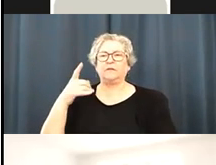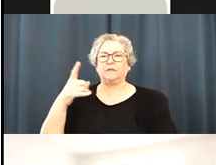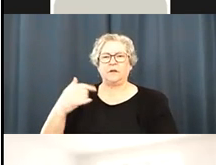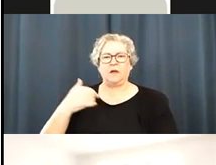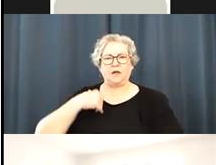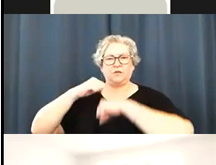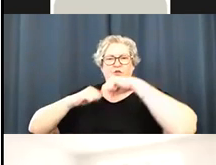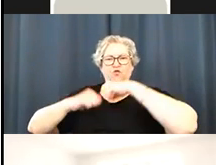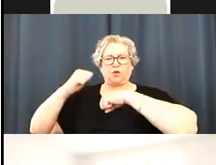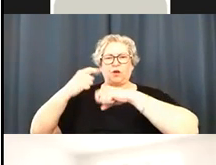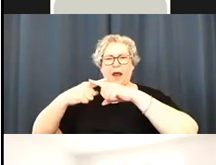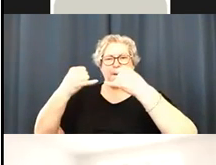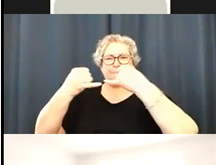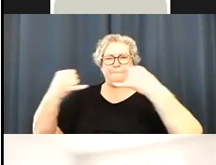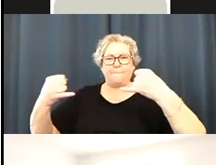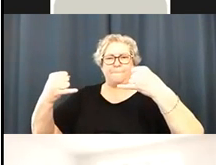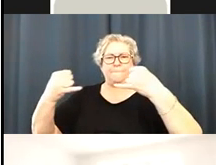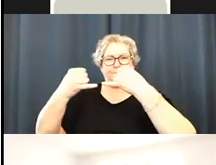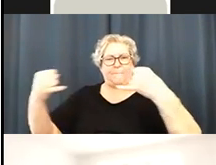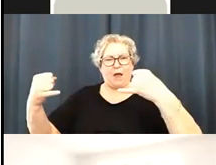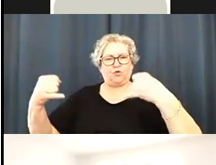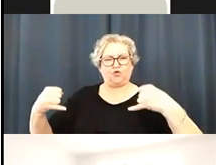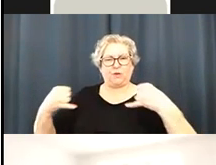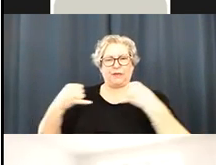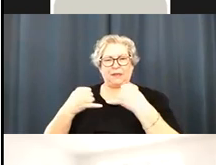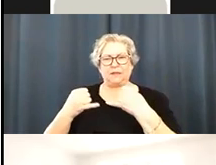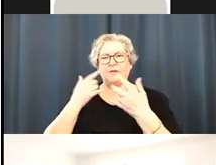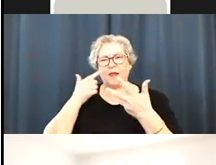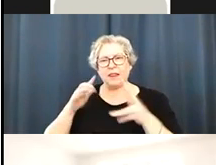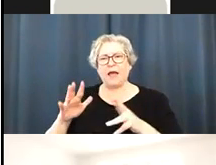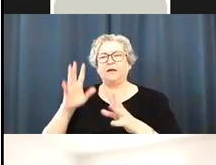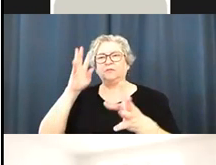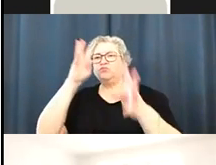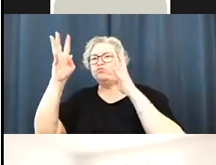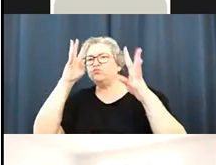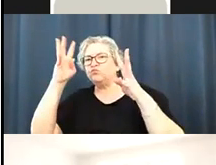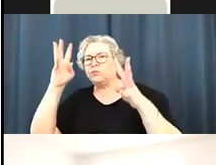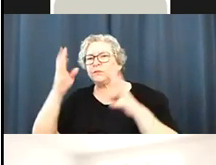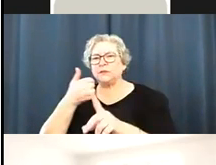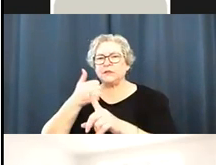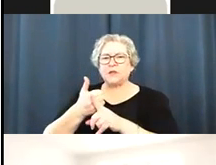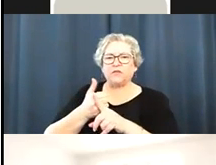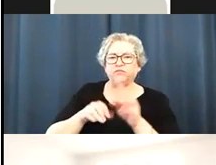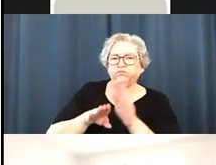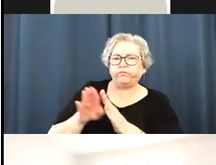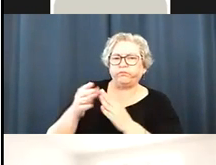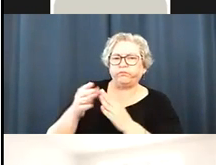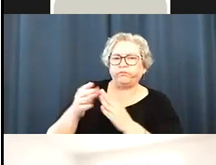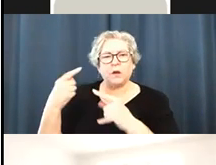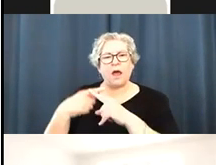and boundaries, but allows for the possibility for creativity, self-determination, and